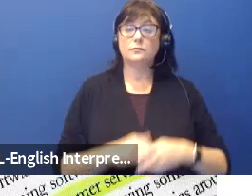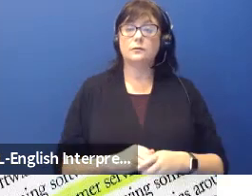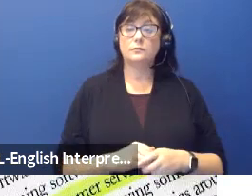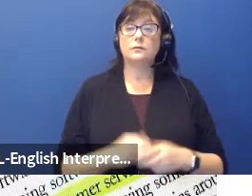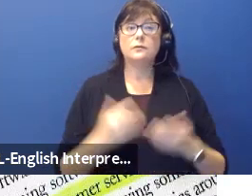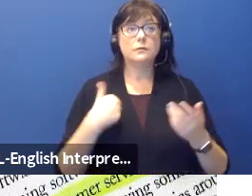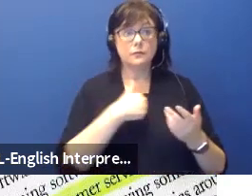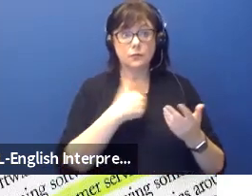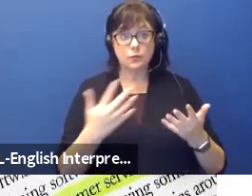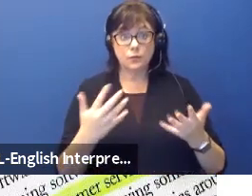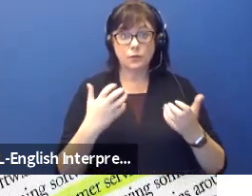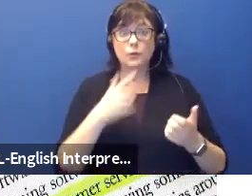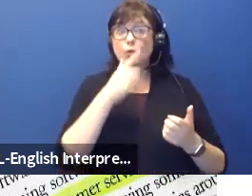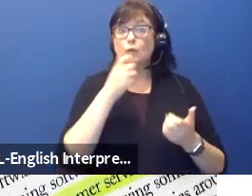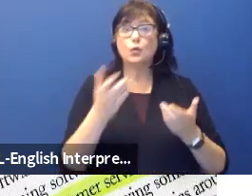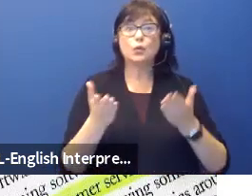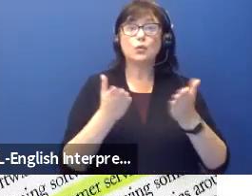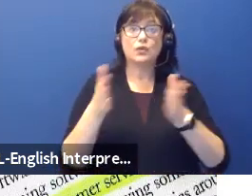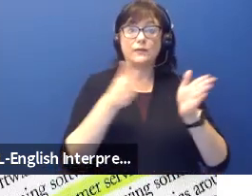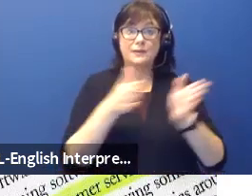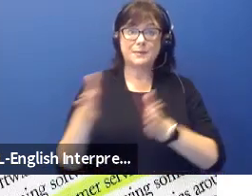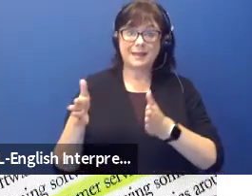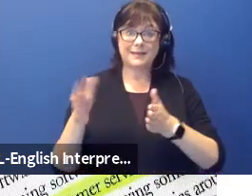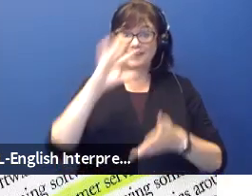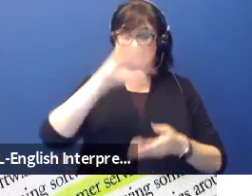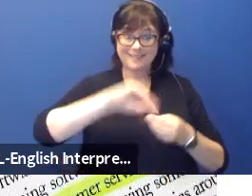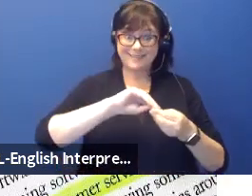of the service plans with at least one referral in or out.